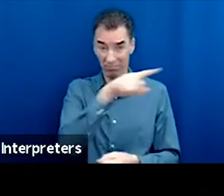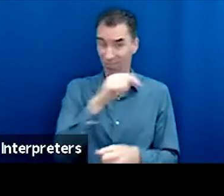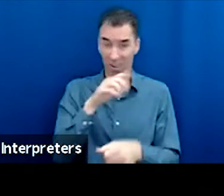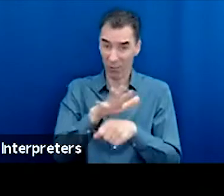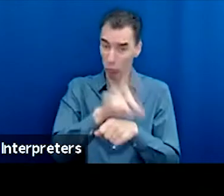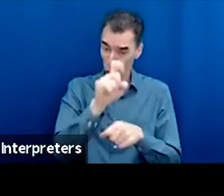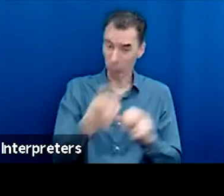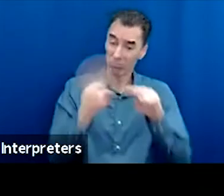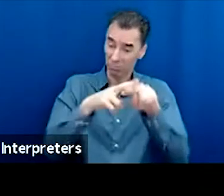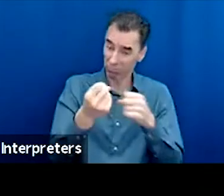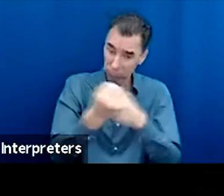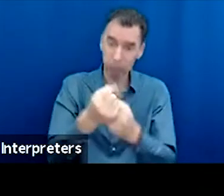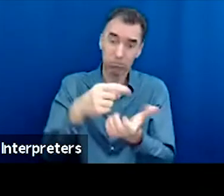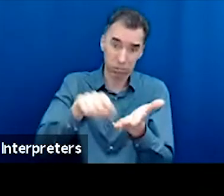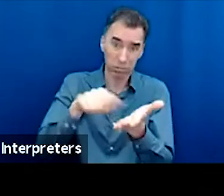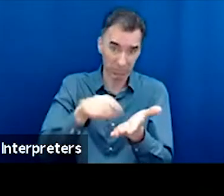parity and equity.